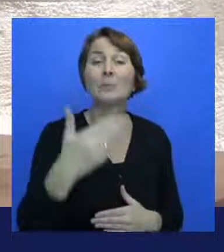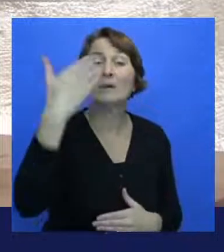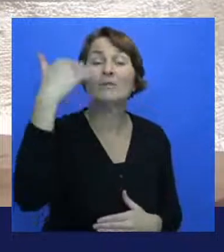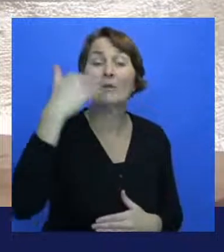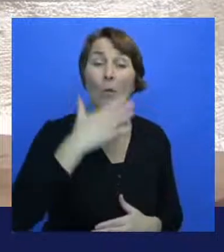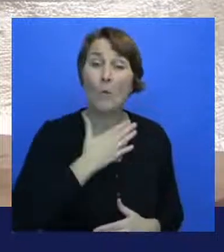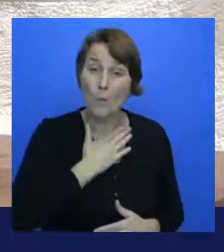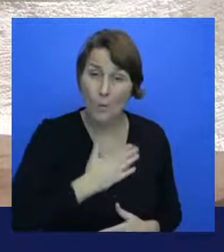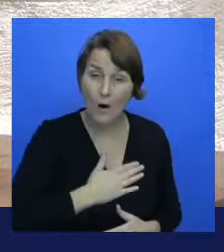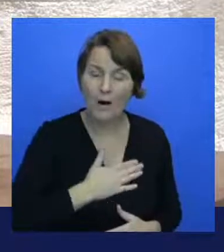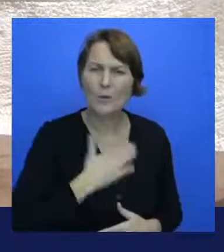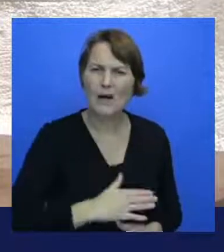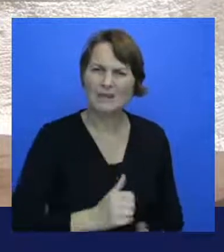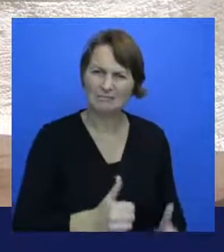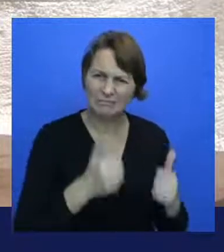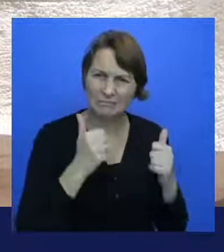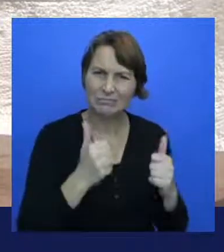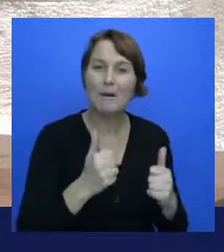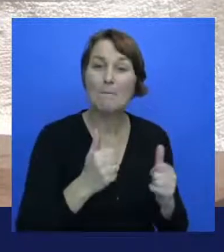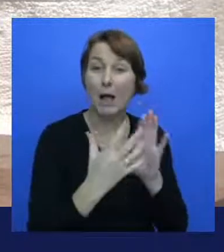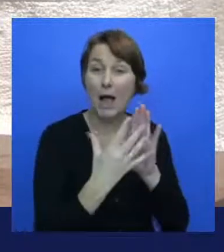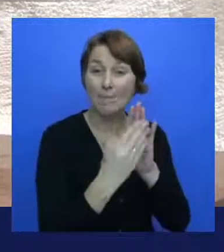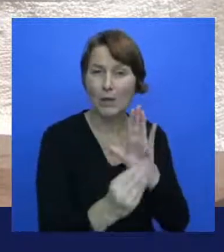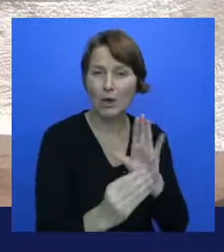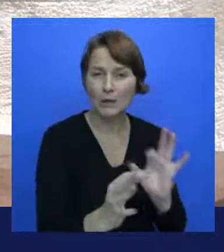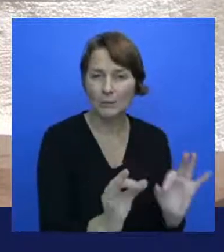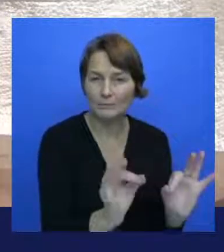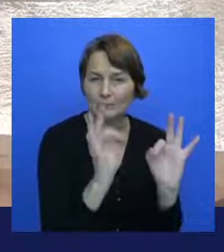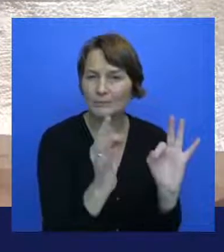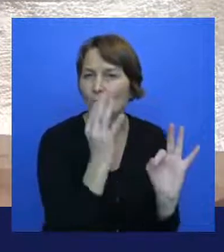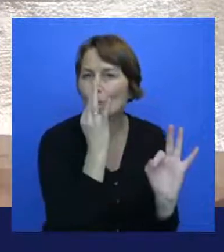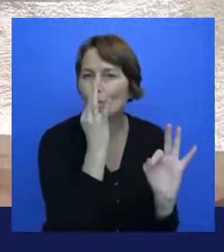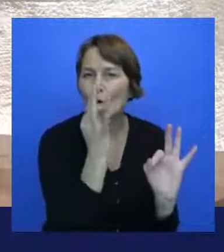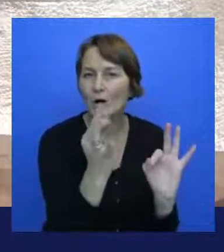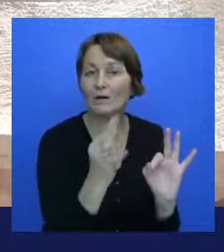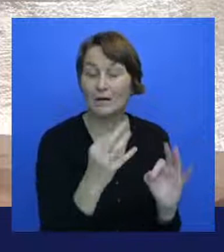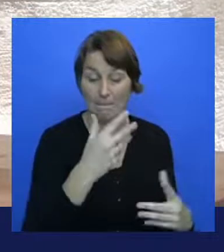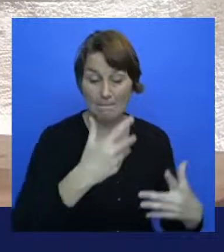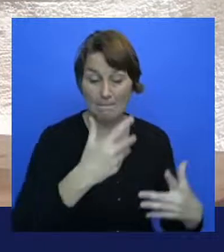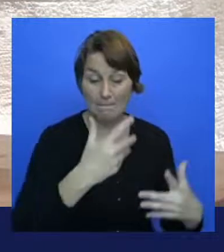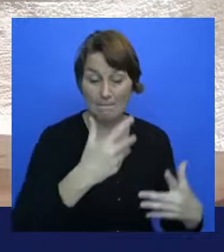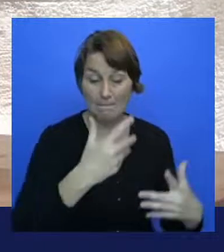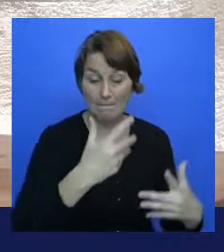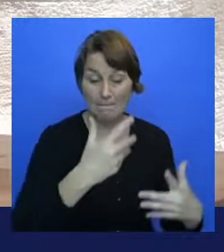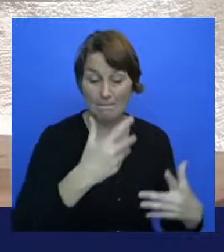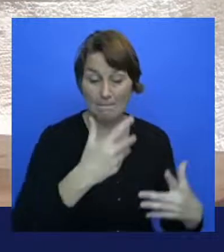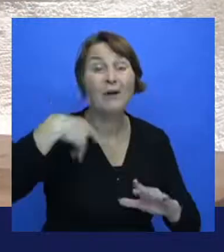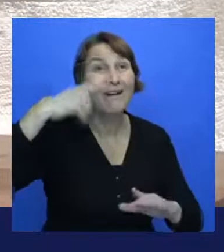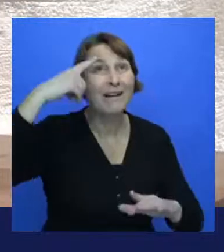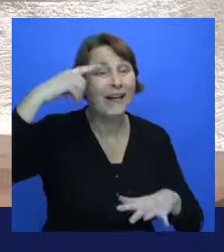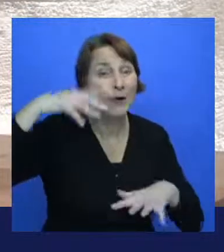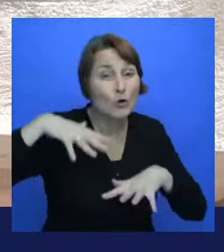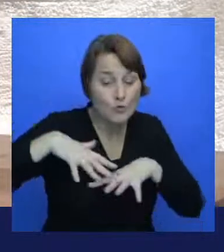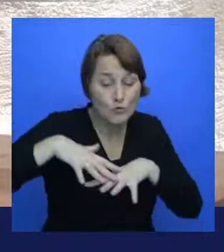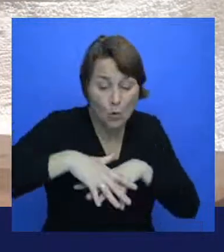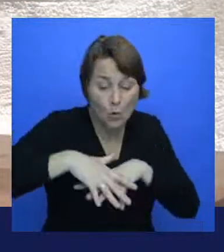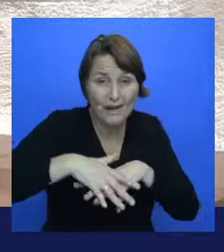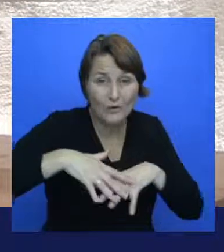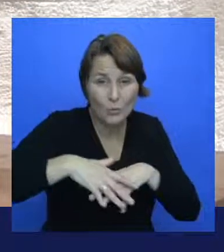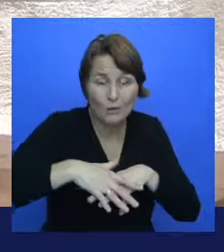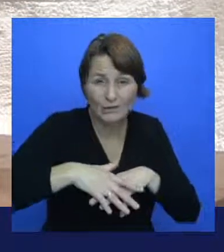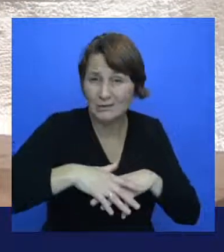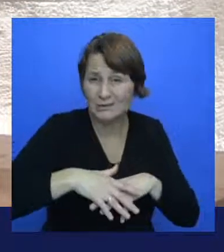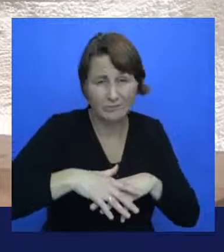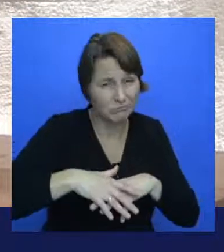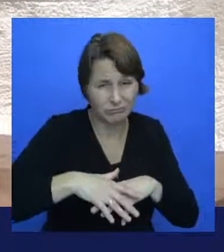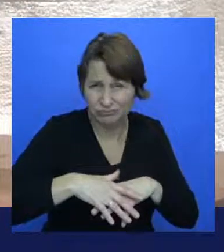very mathematically beautiful, and I have always struggled with neural networks because mathematically they're